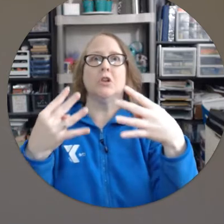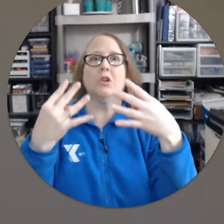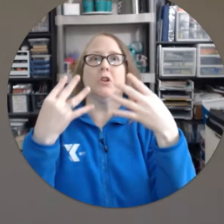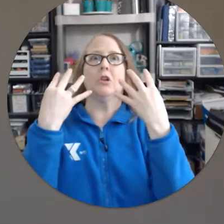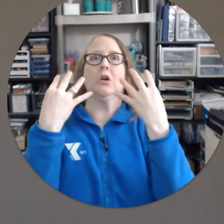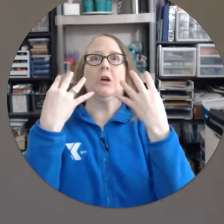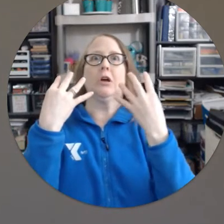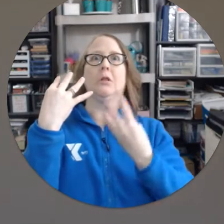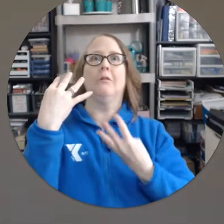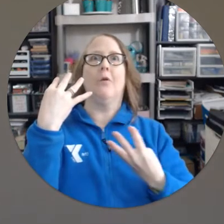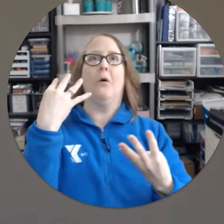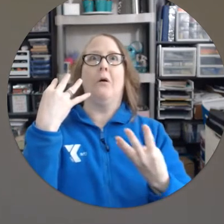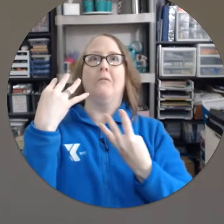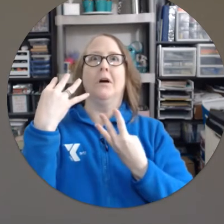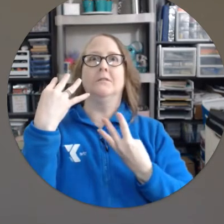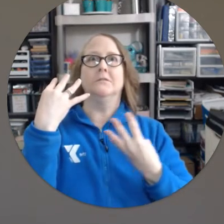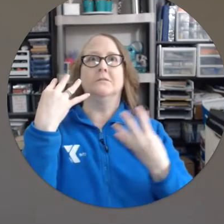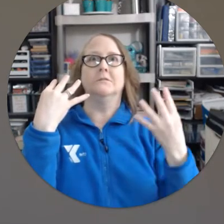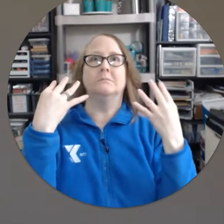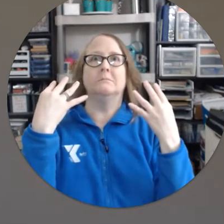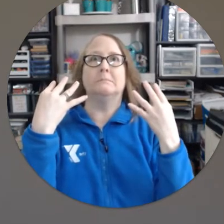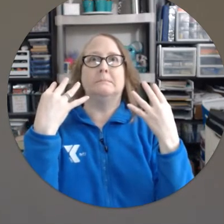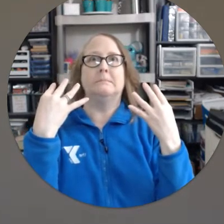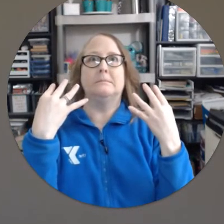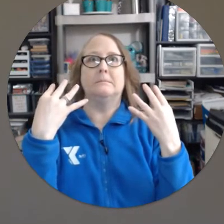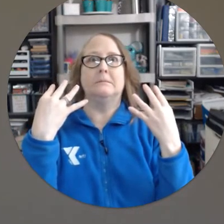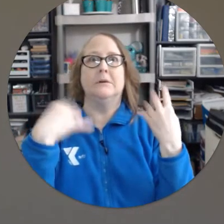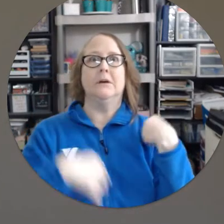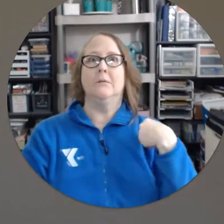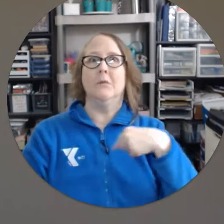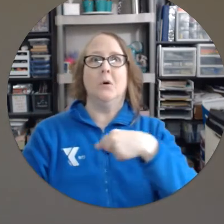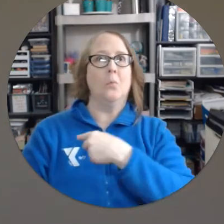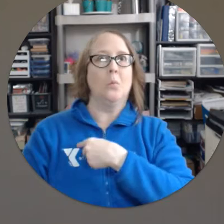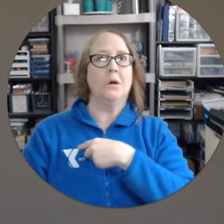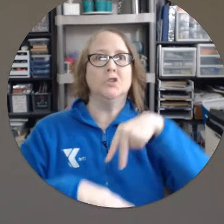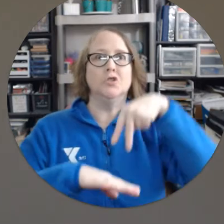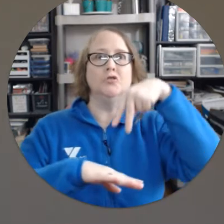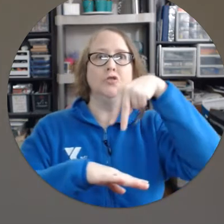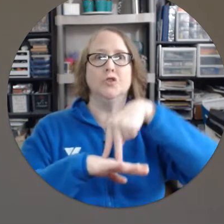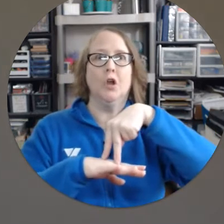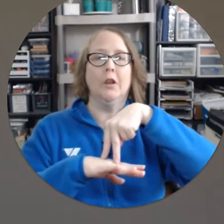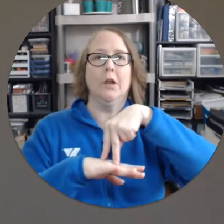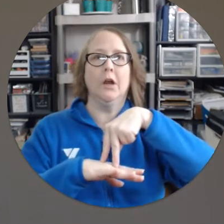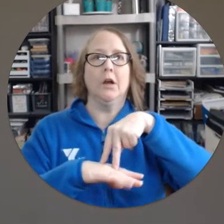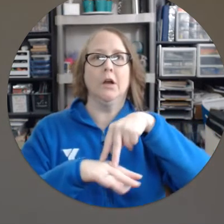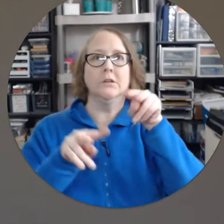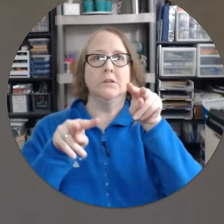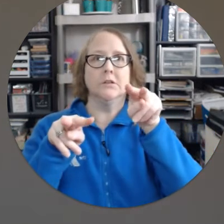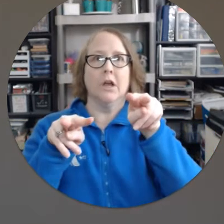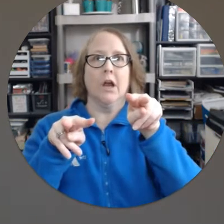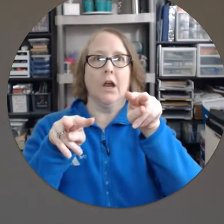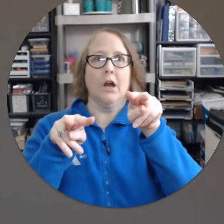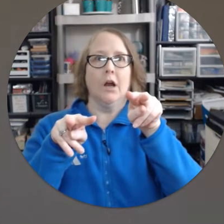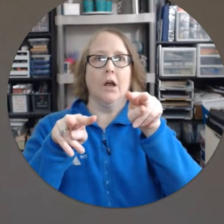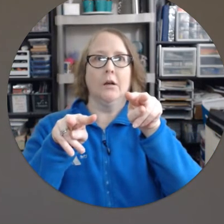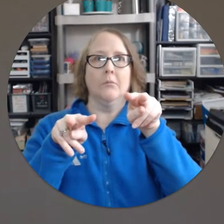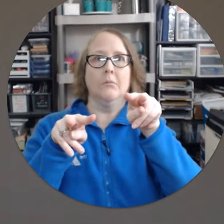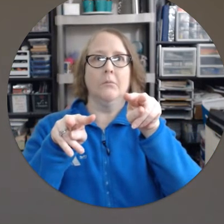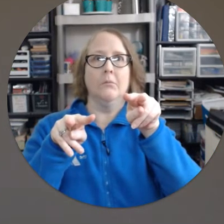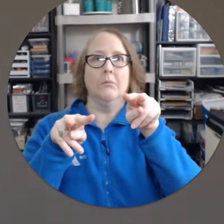Jenny and May and me. But we just stood there and stared right